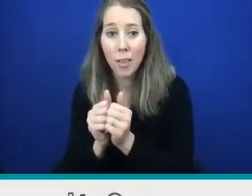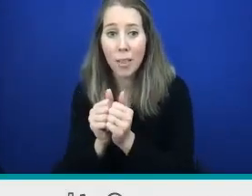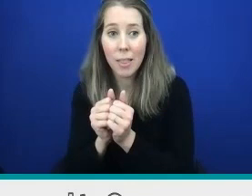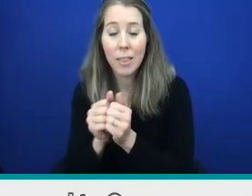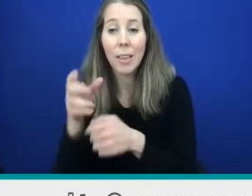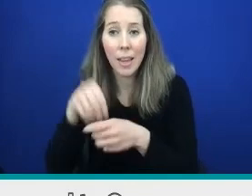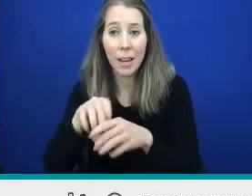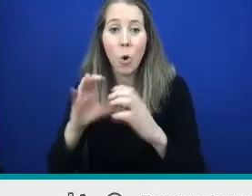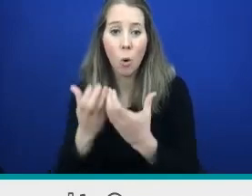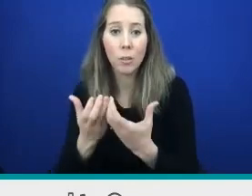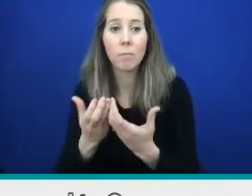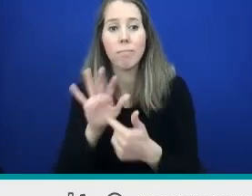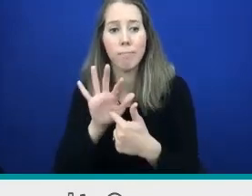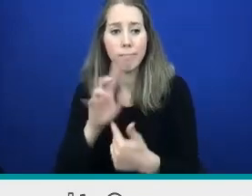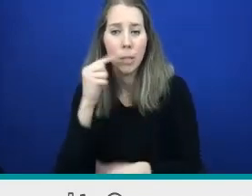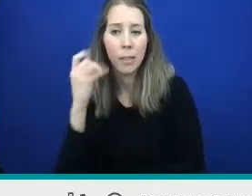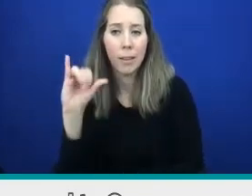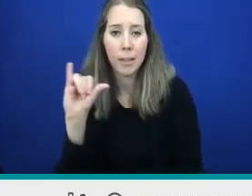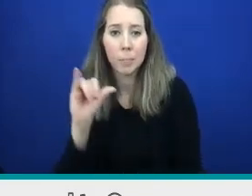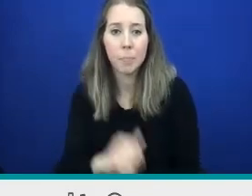course. To show you what that would look like,